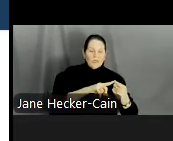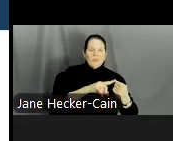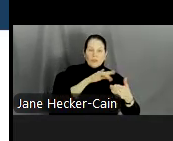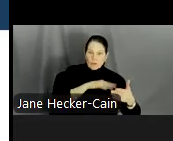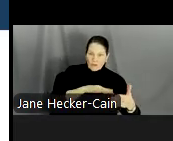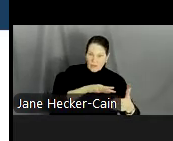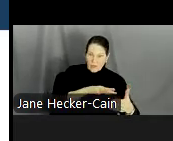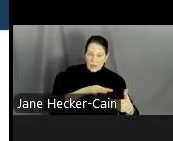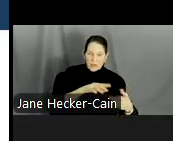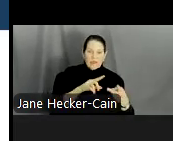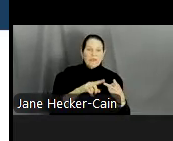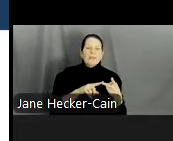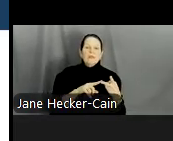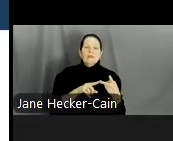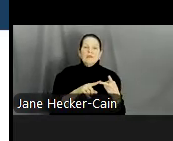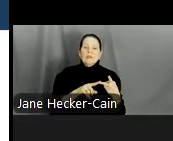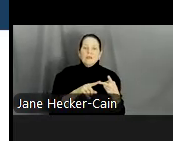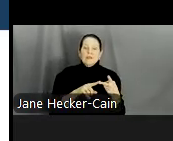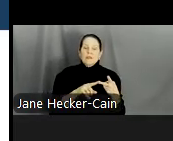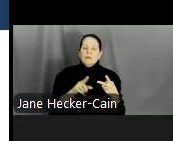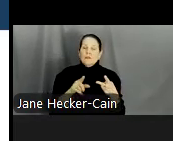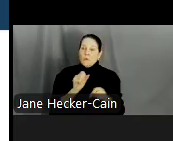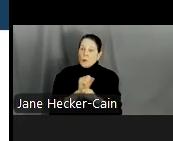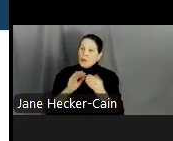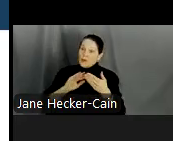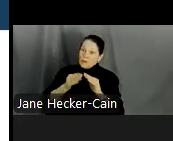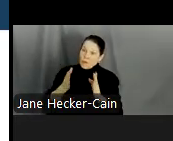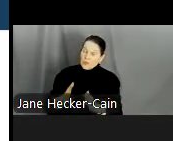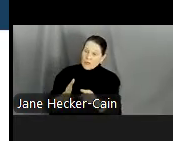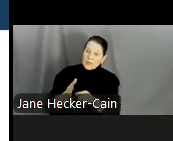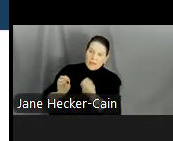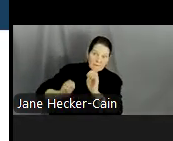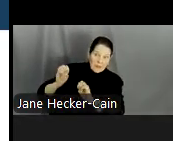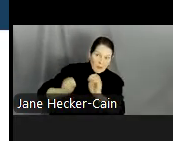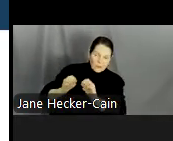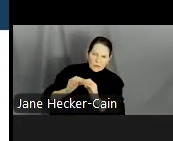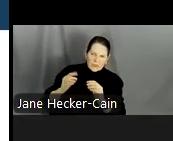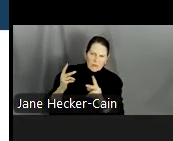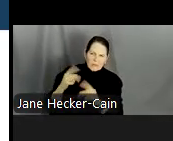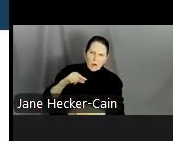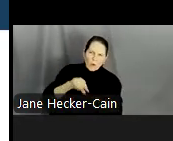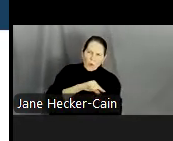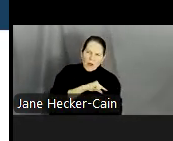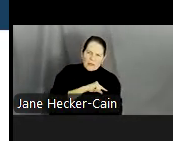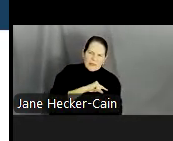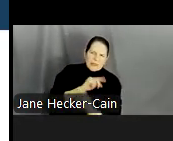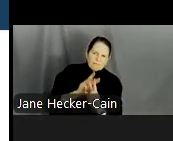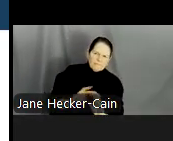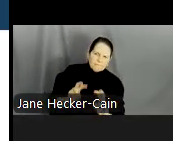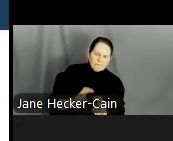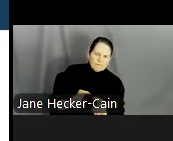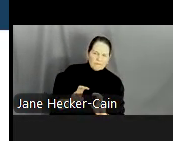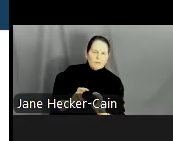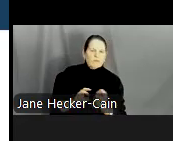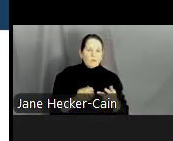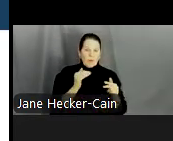survey, and we also work with community evaluators to do some qualitative data collection. We have an